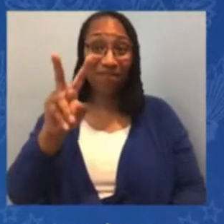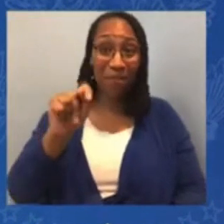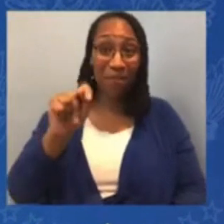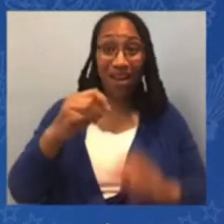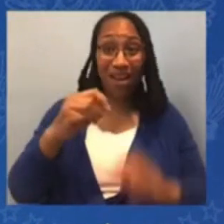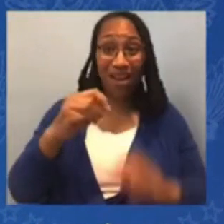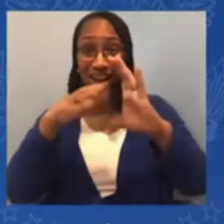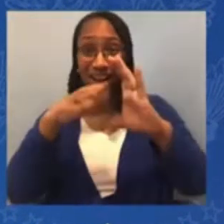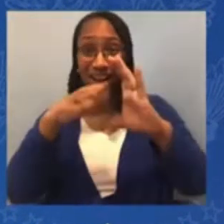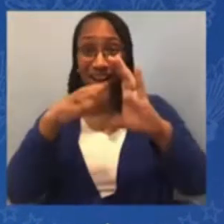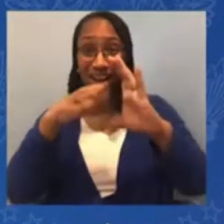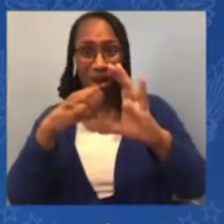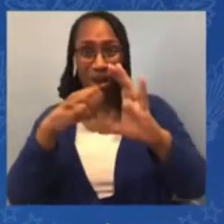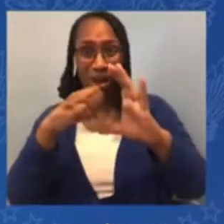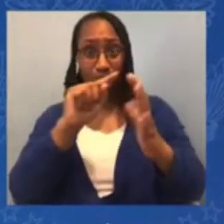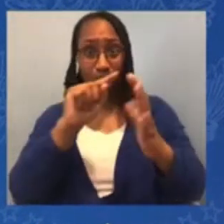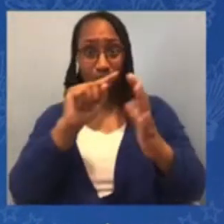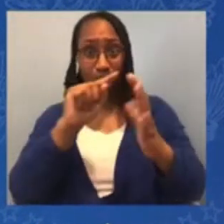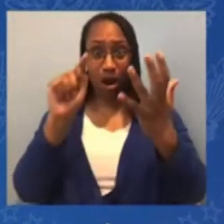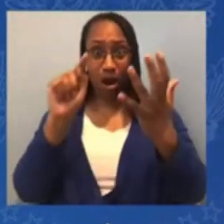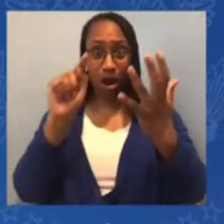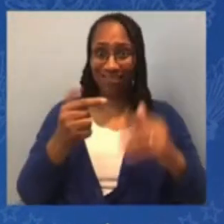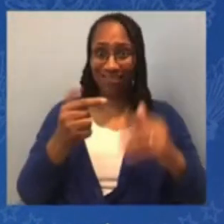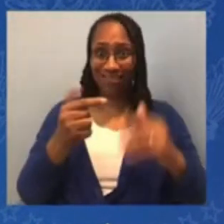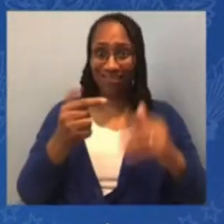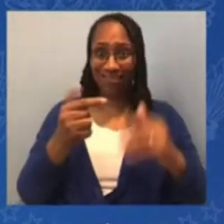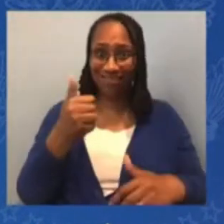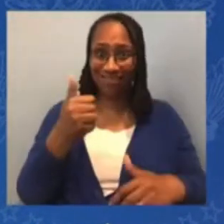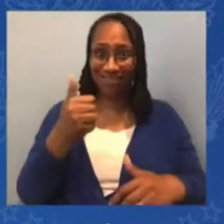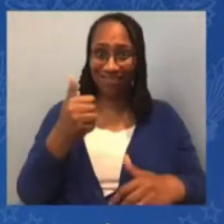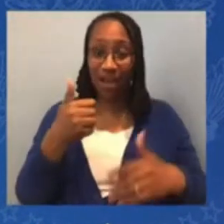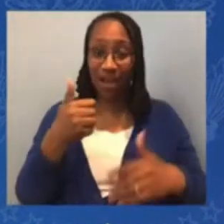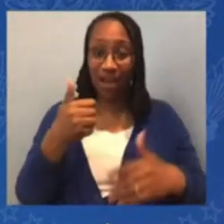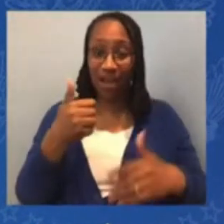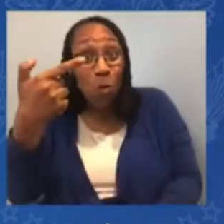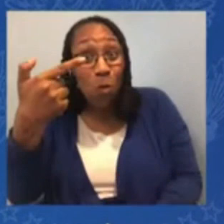Since 2021, 7 states have passed an increase in accountability